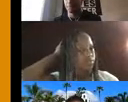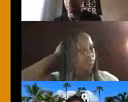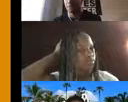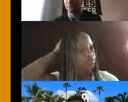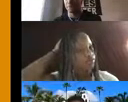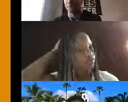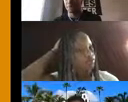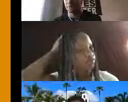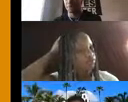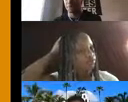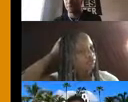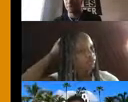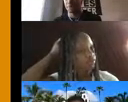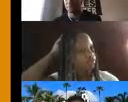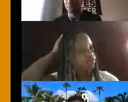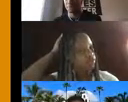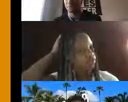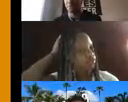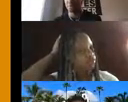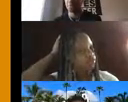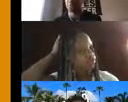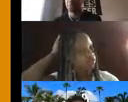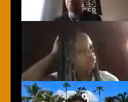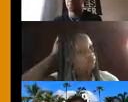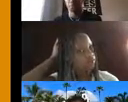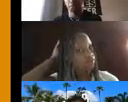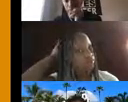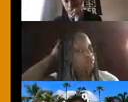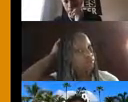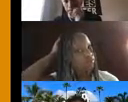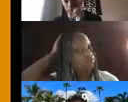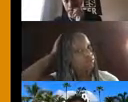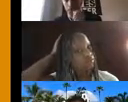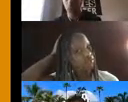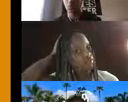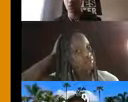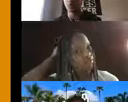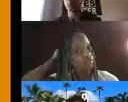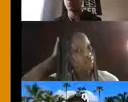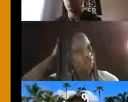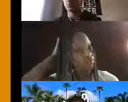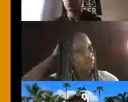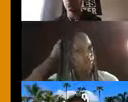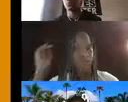I submit that you're more successful when you're comfortable in your own skin. So one of the things that our